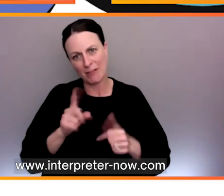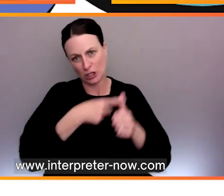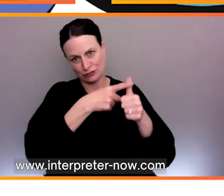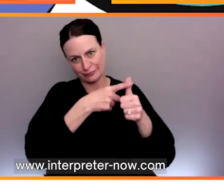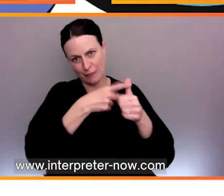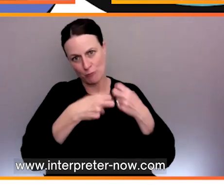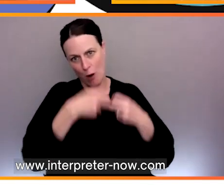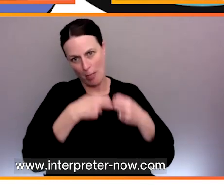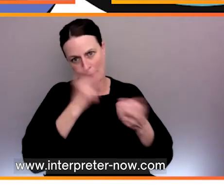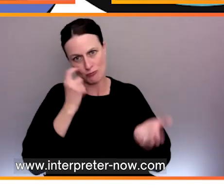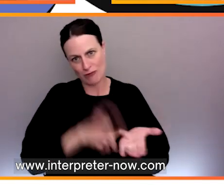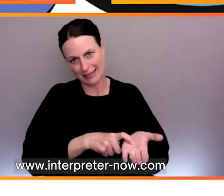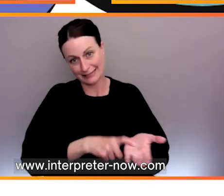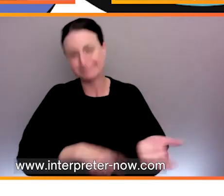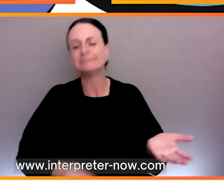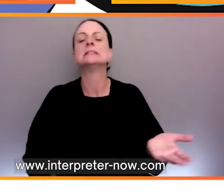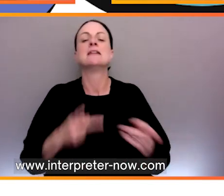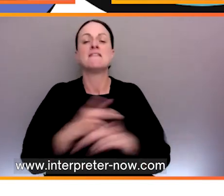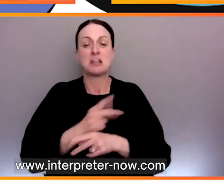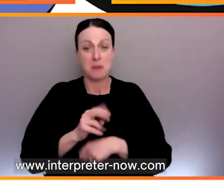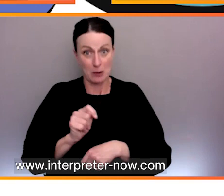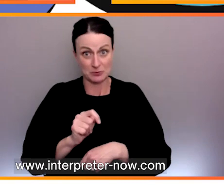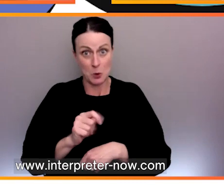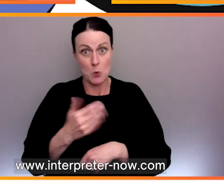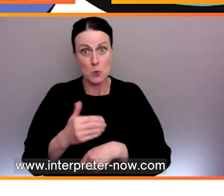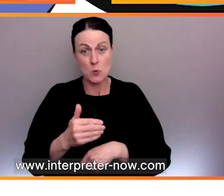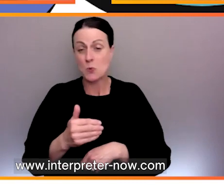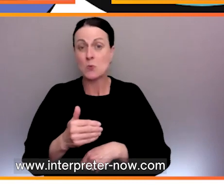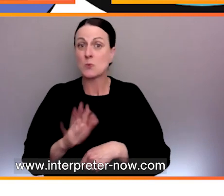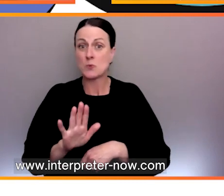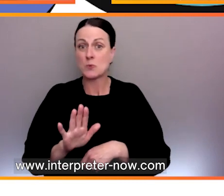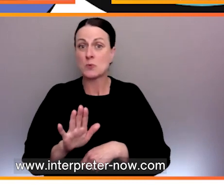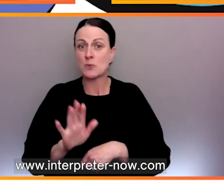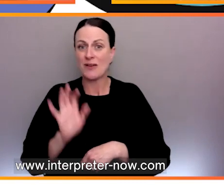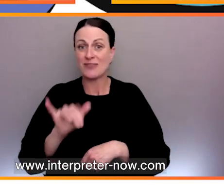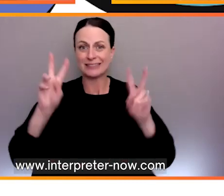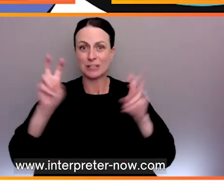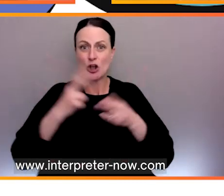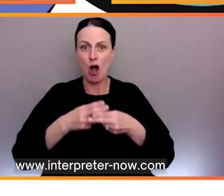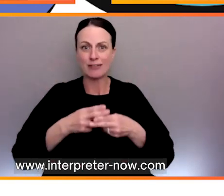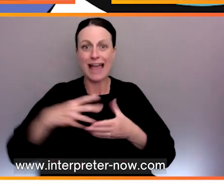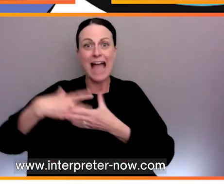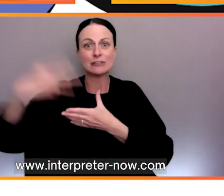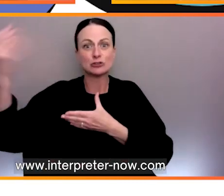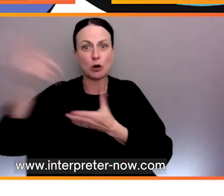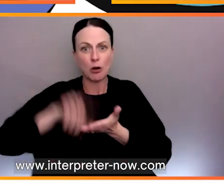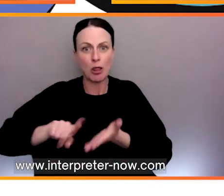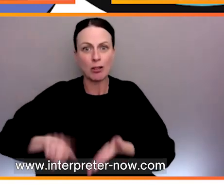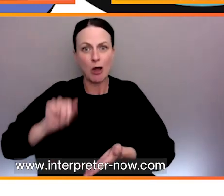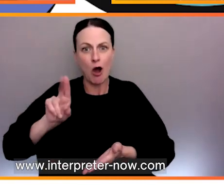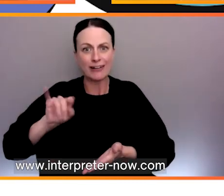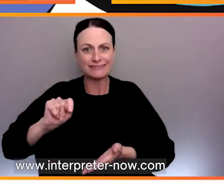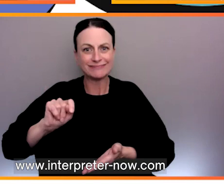one. Figure that out. And that's going to be external. That's an external audit. That's evaluation. That's